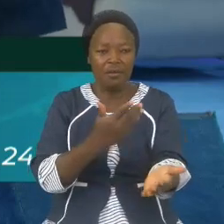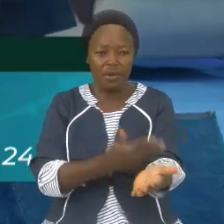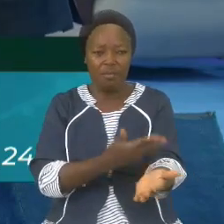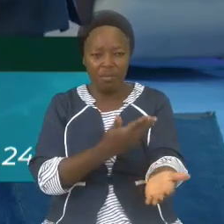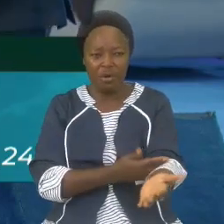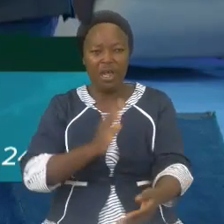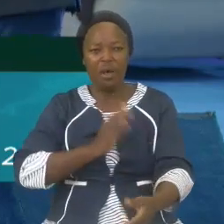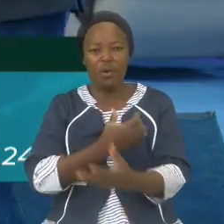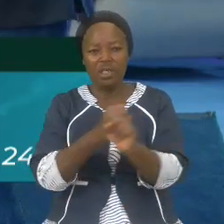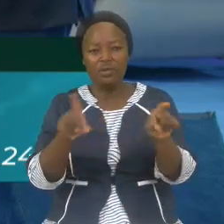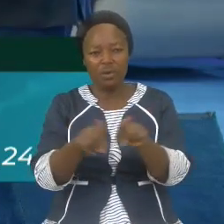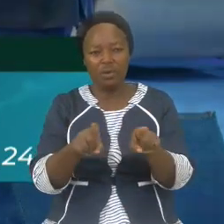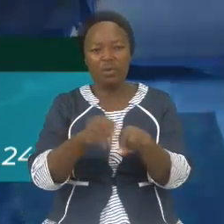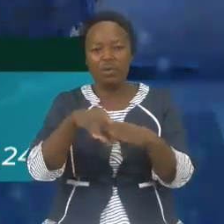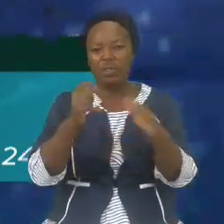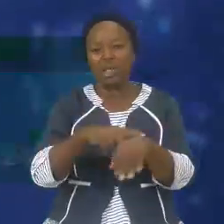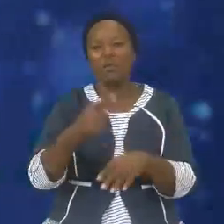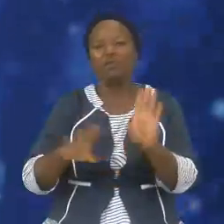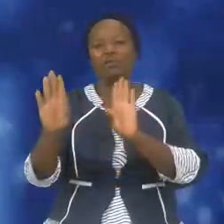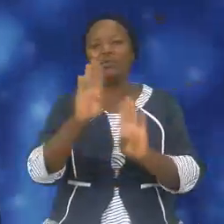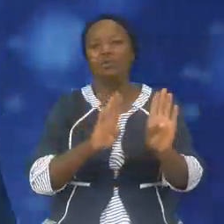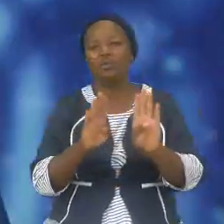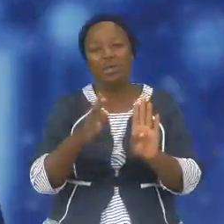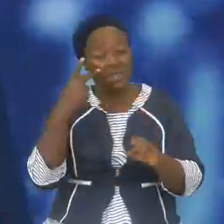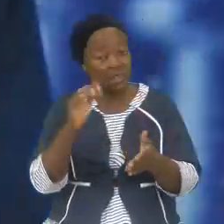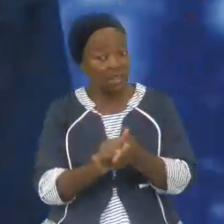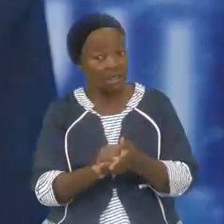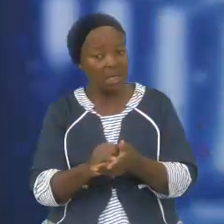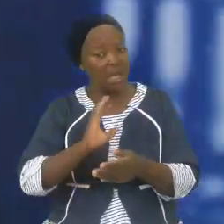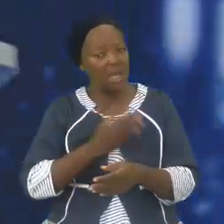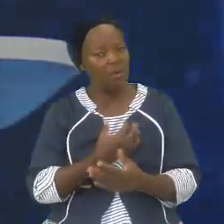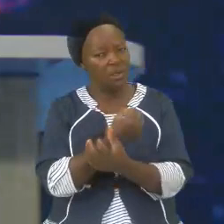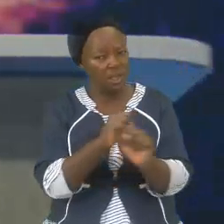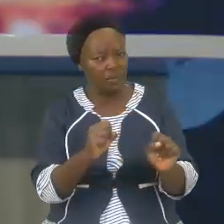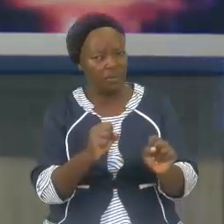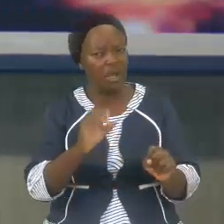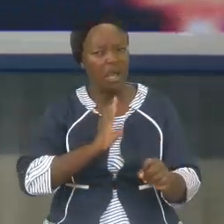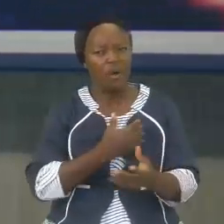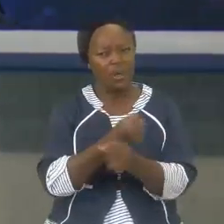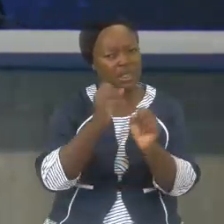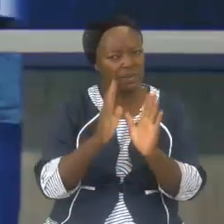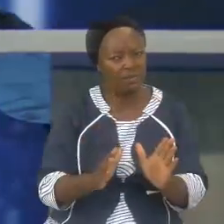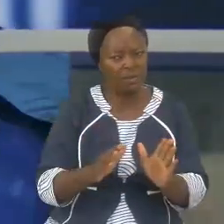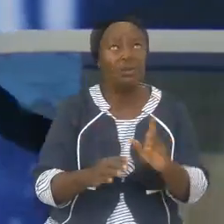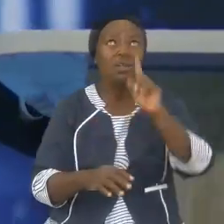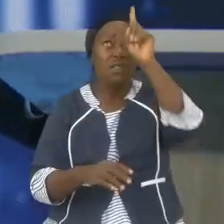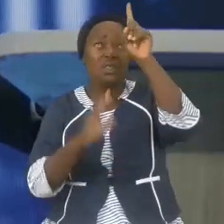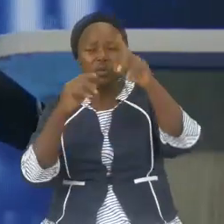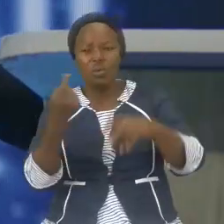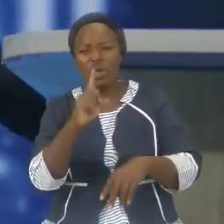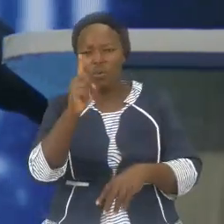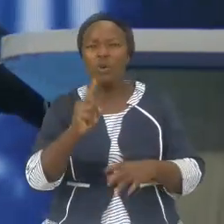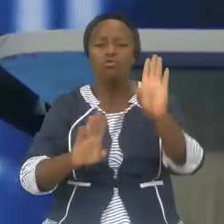time of trouble. See that? Our salvation, our Savior, is the only one. Trouble is